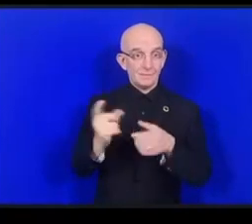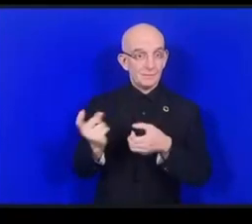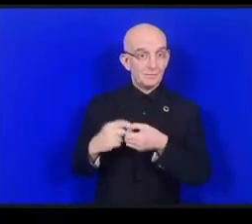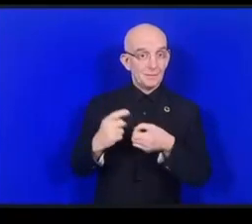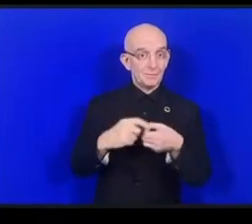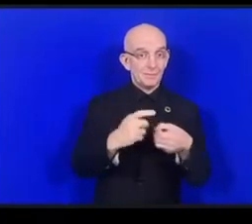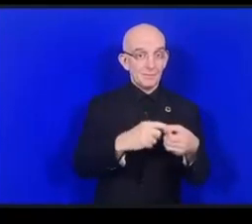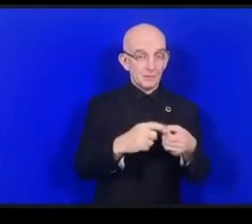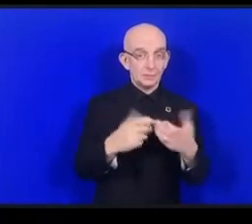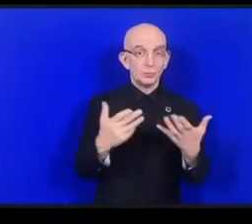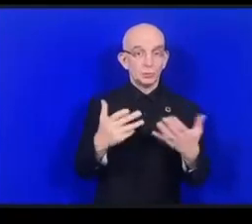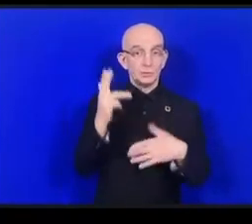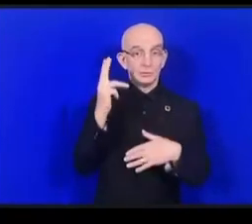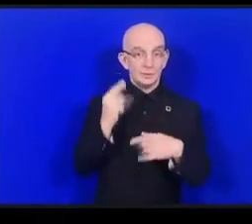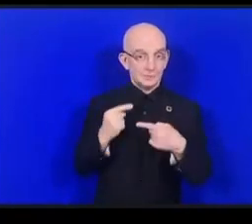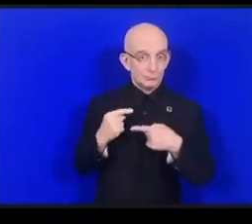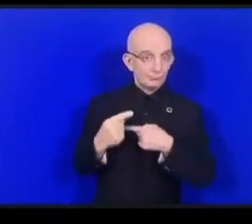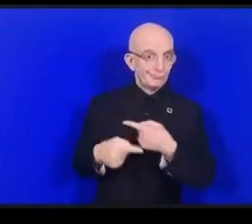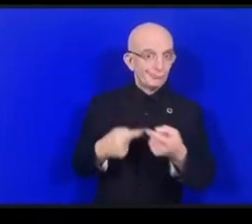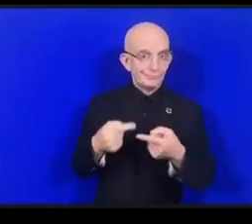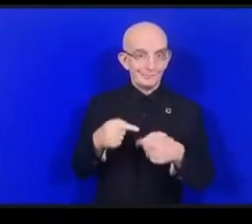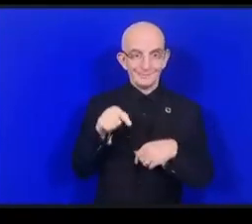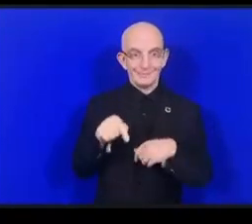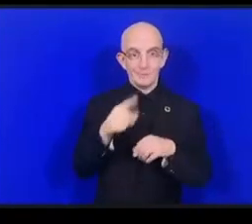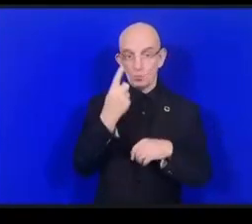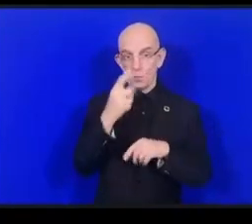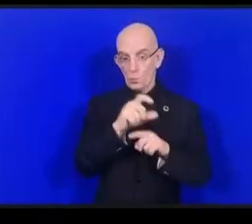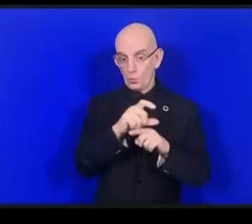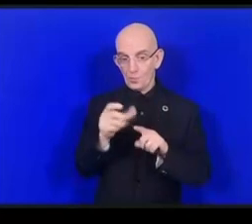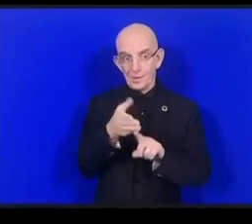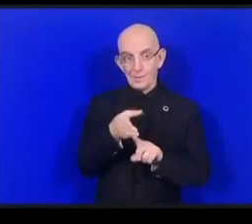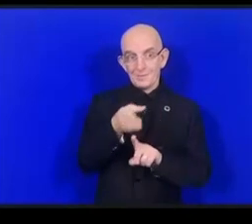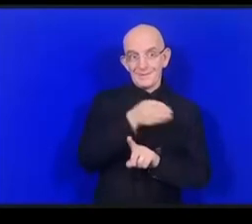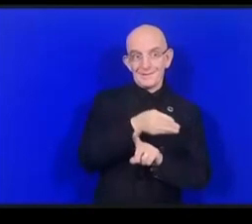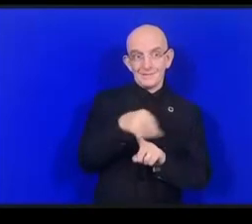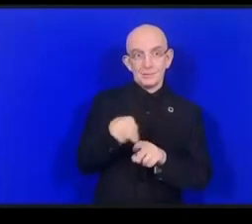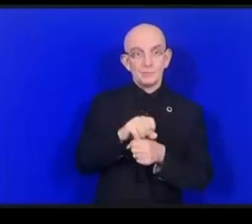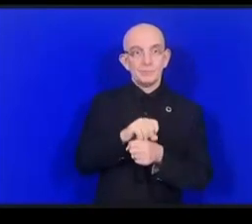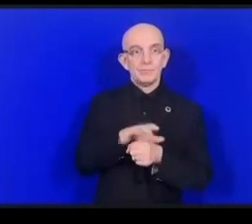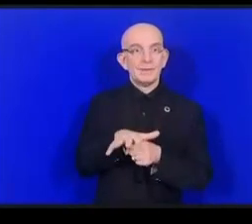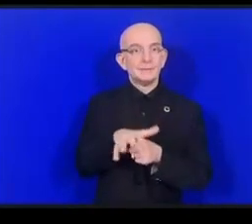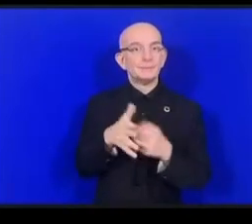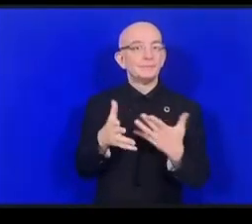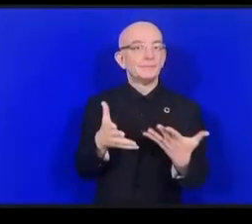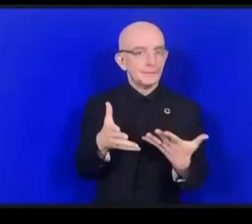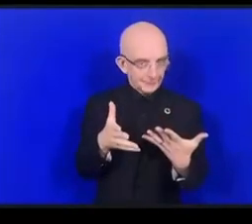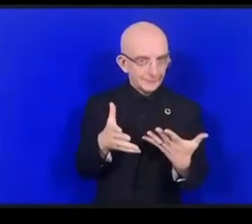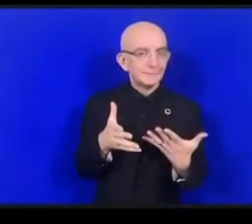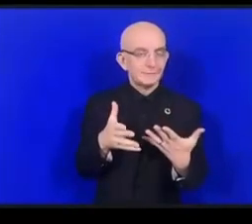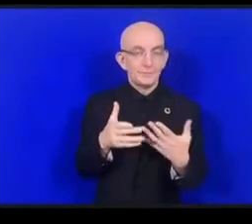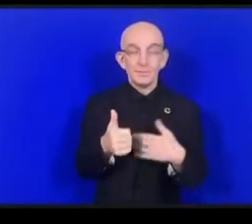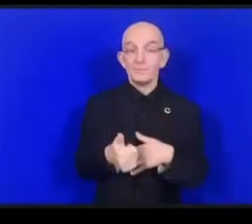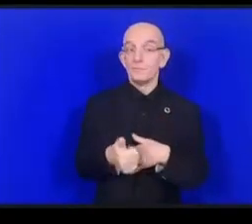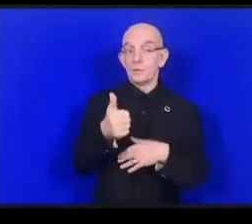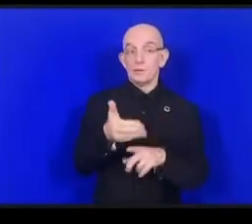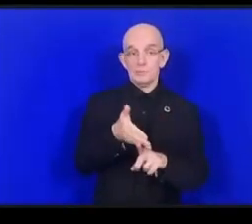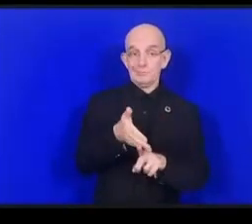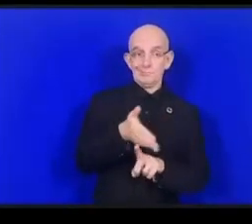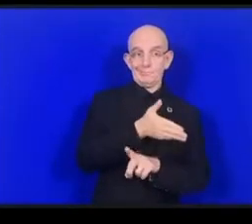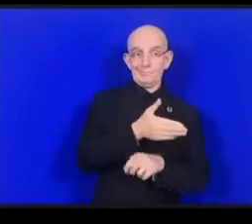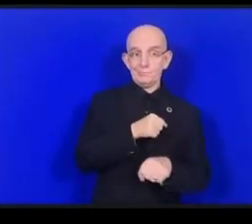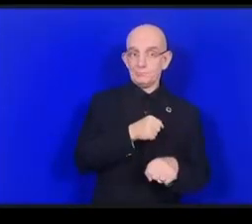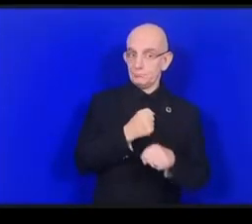Zoom, and it's only in this last year, of course, that we've been out and about. So the Dynamic Coalition has